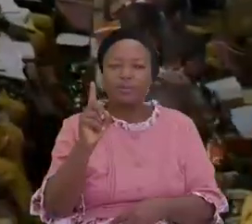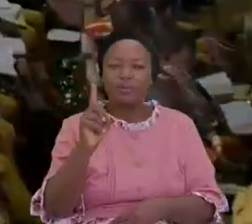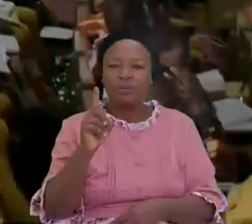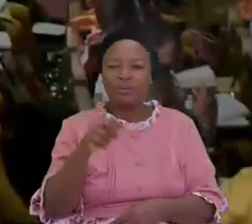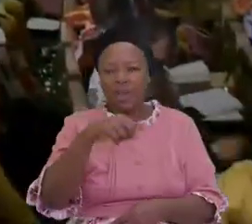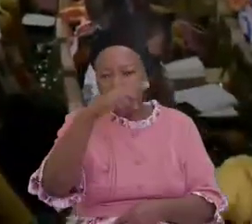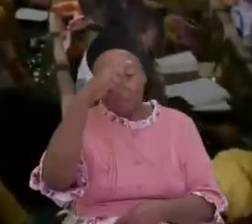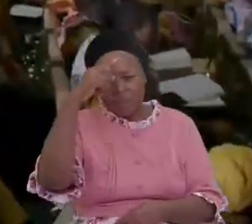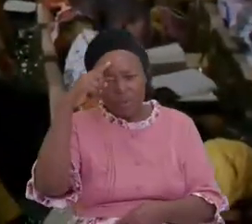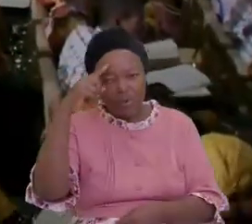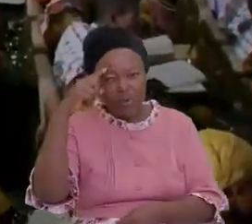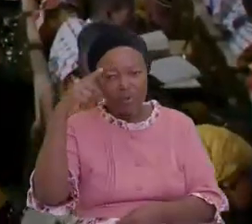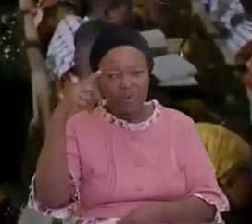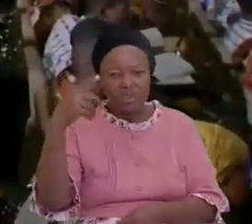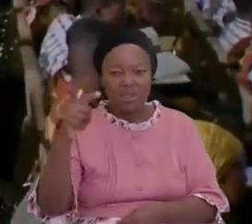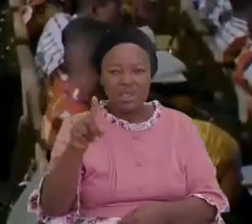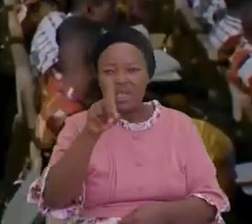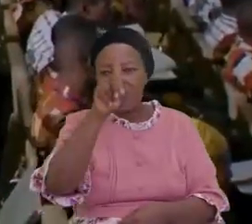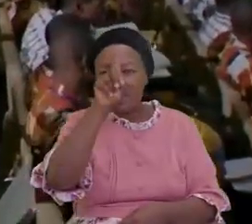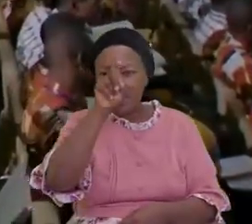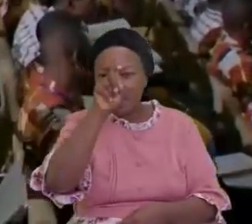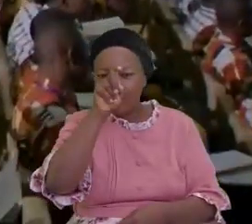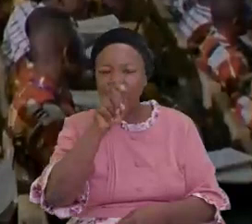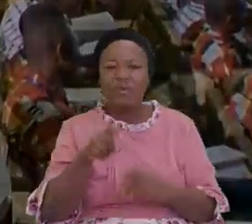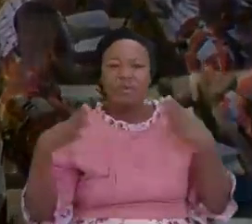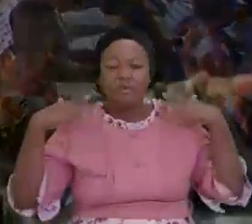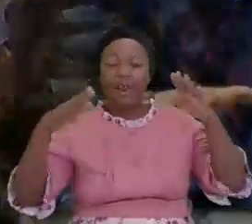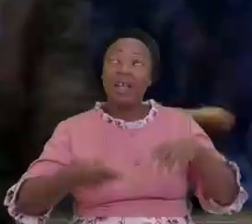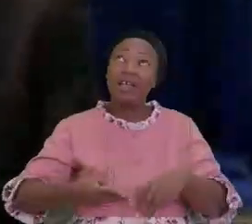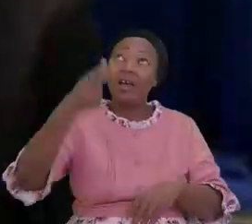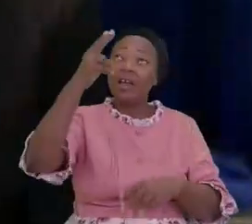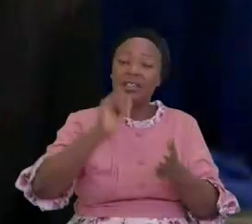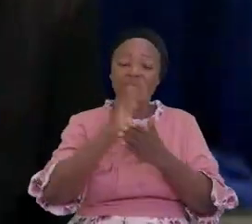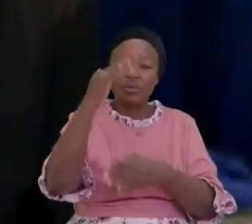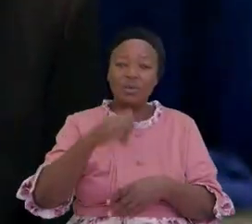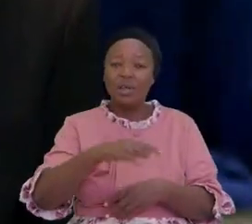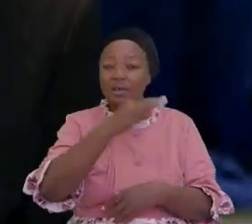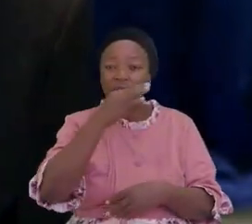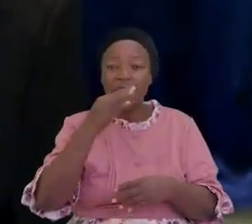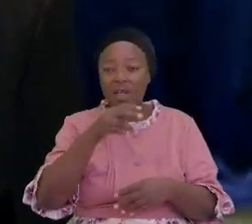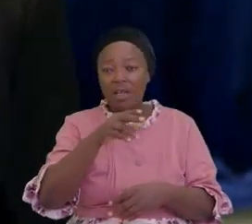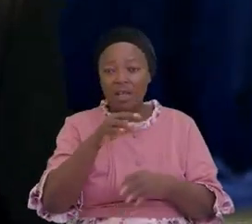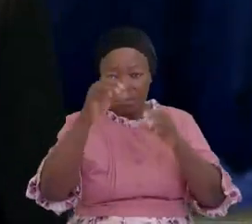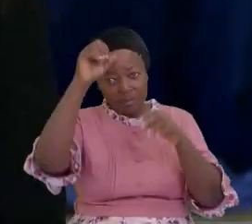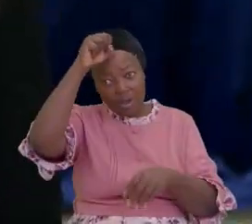Because the eagles fly high. That's why the hunters cannot shoot them